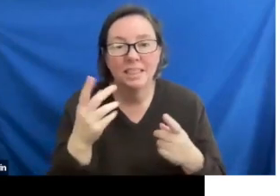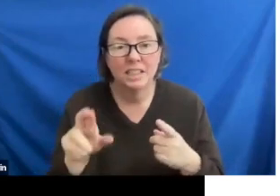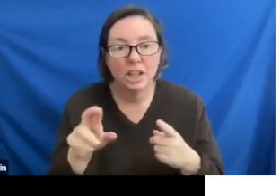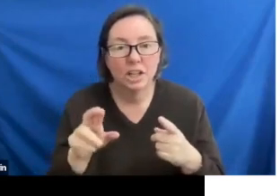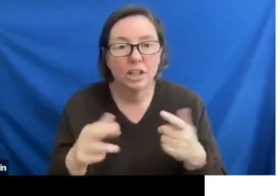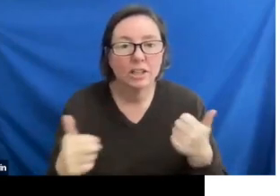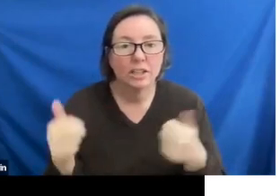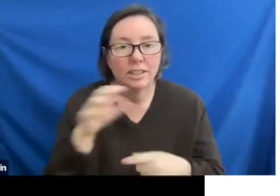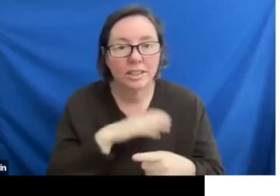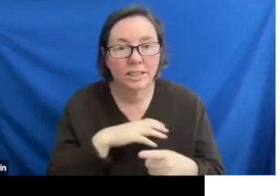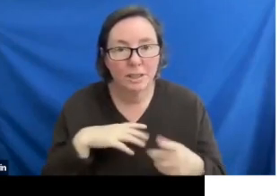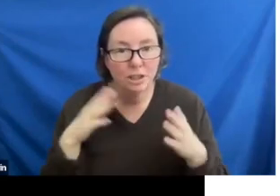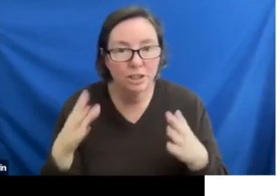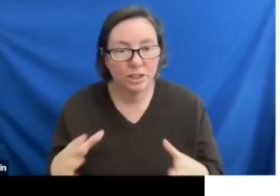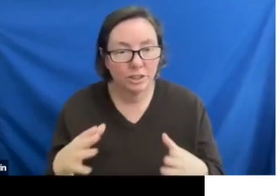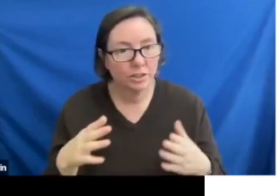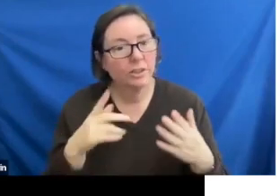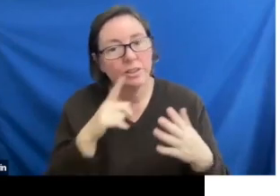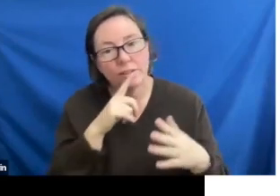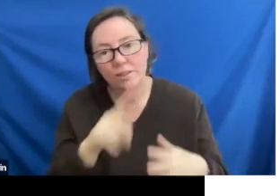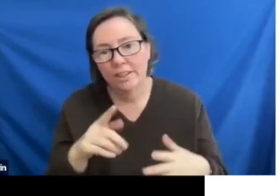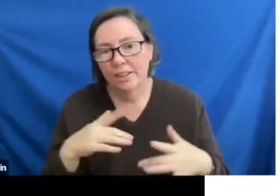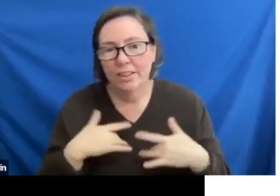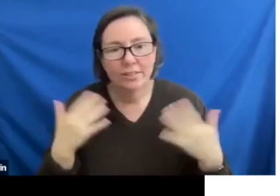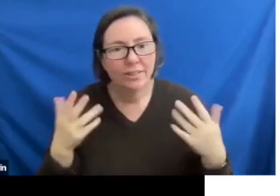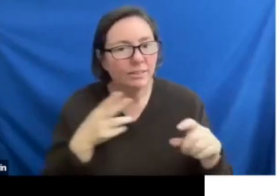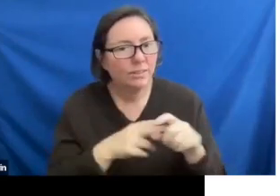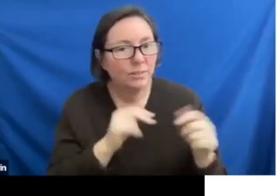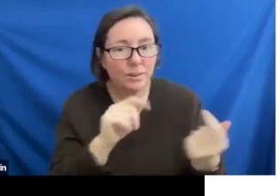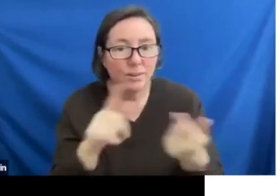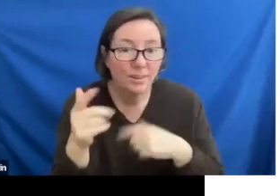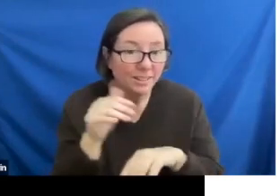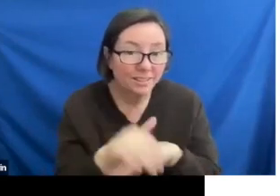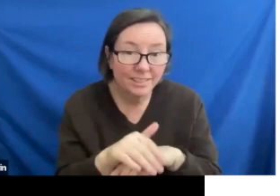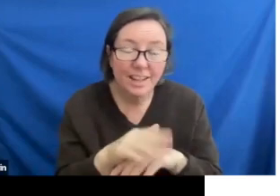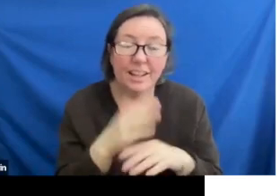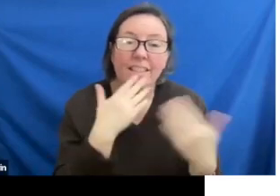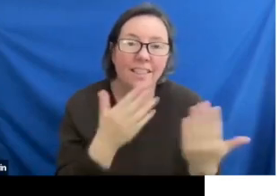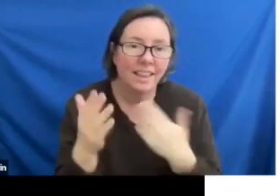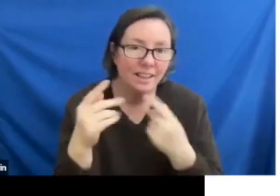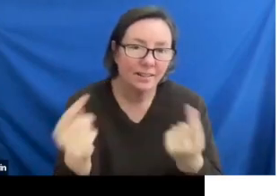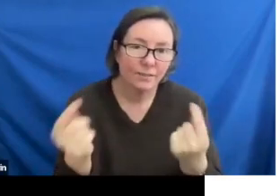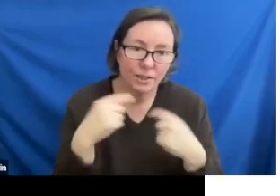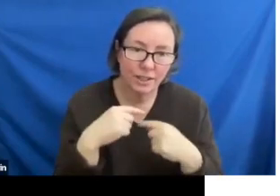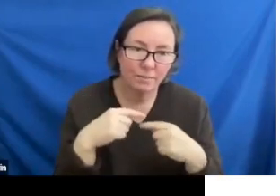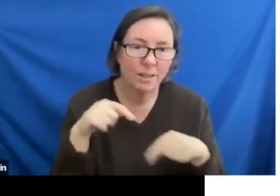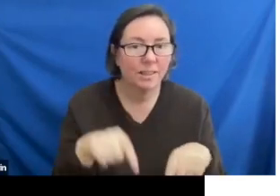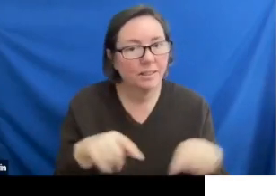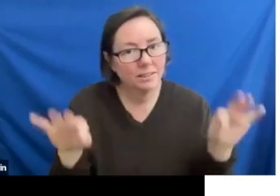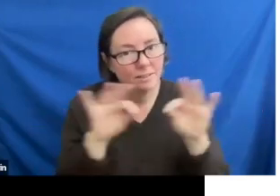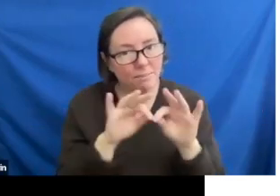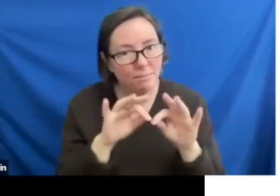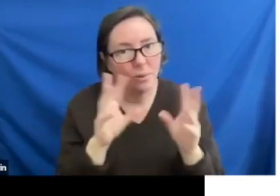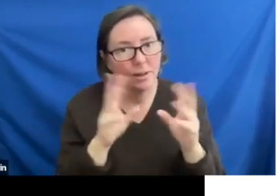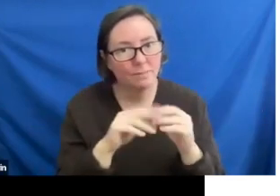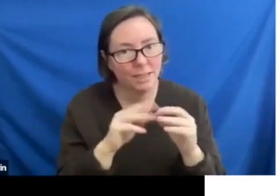Recreation. It's a pleasure to be here with all of you tonight. Thank you for attending this important meeting.